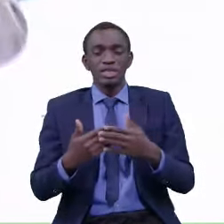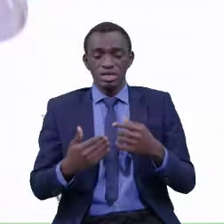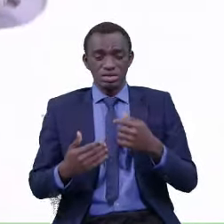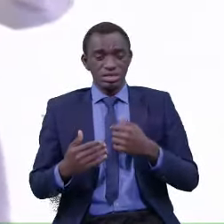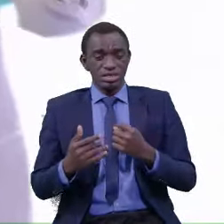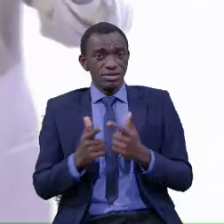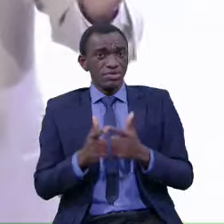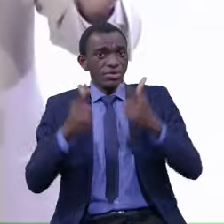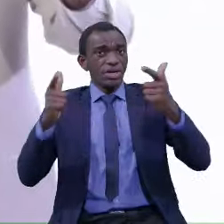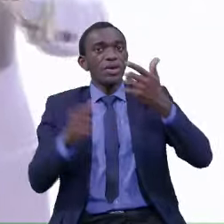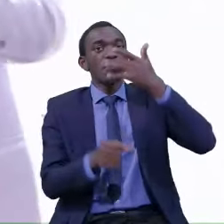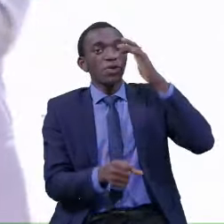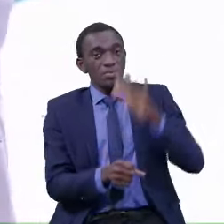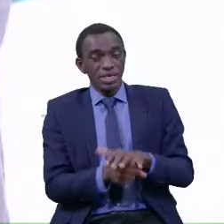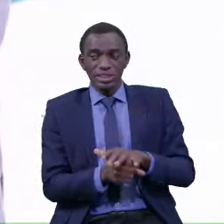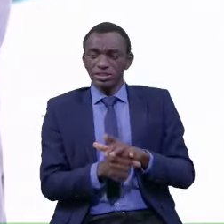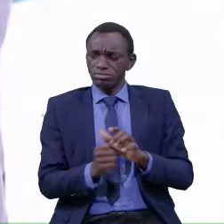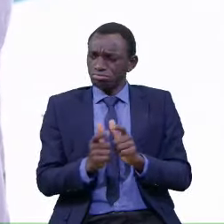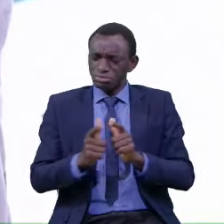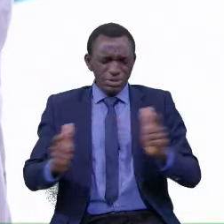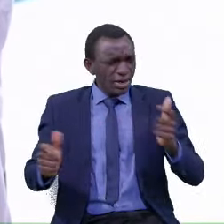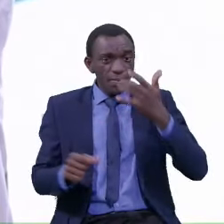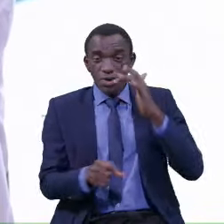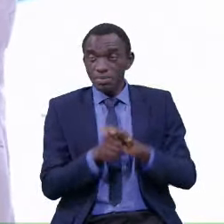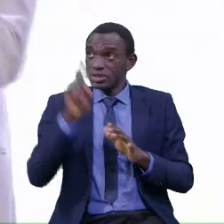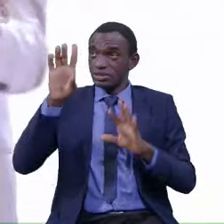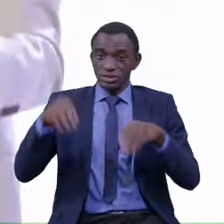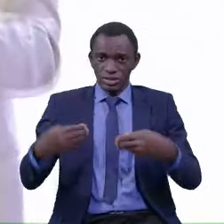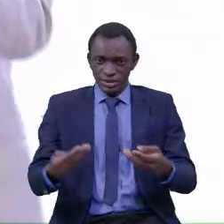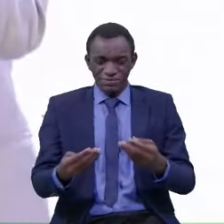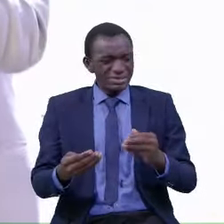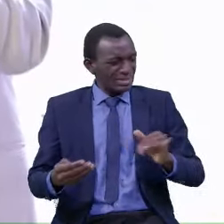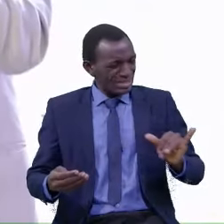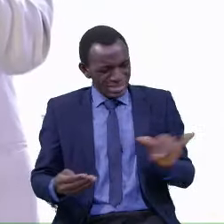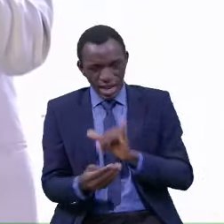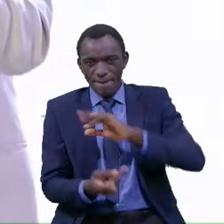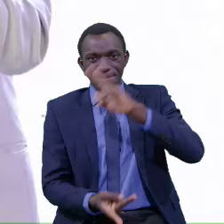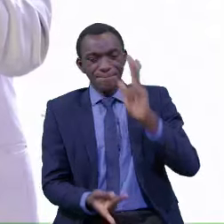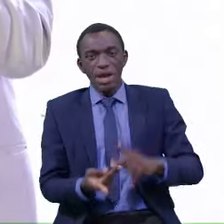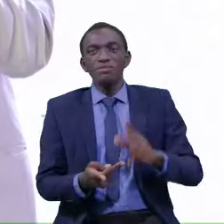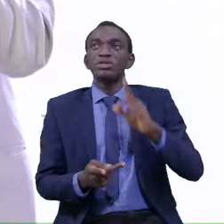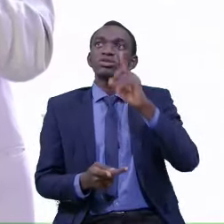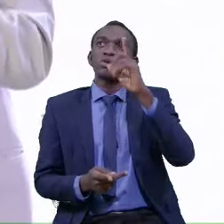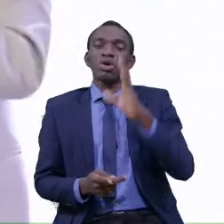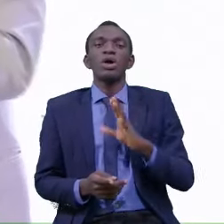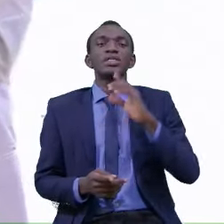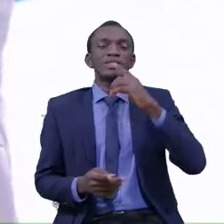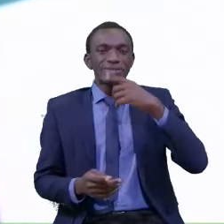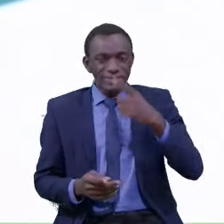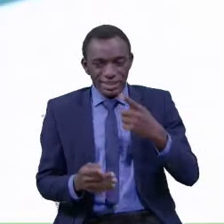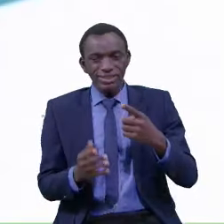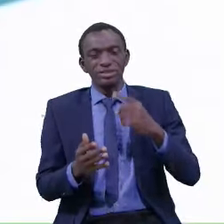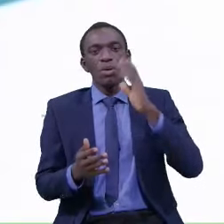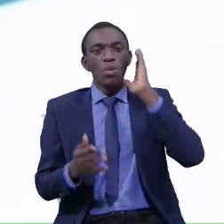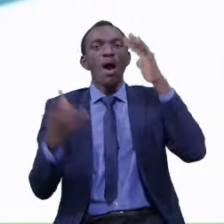is given, it says what it means. It means what it says. I read, I